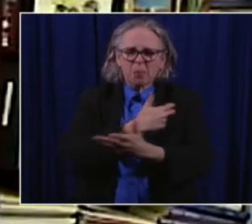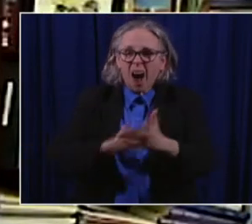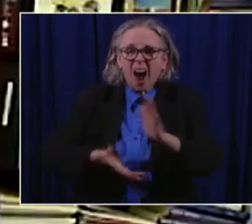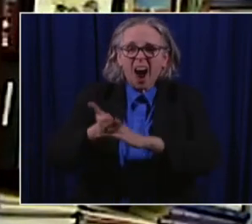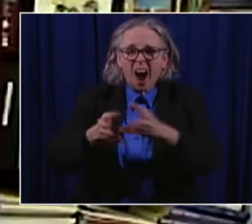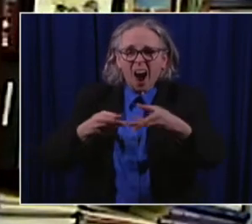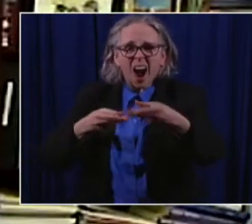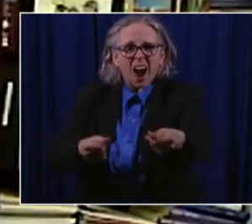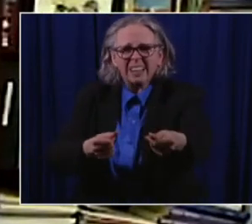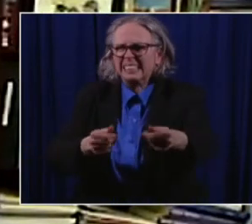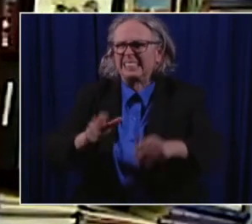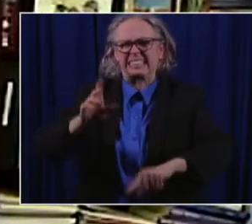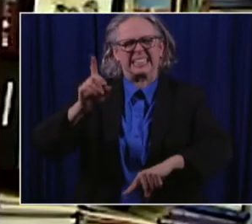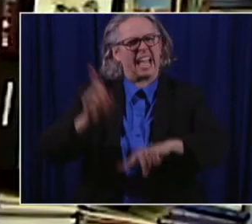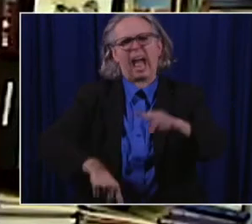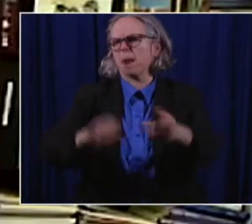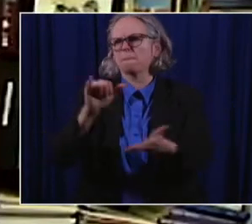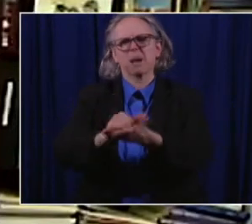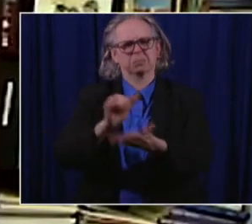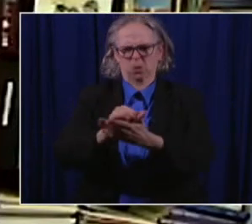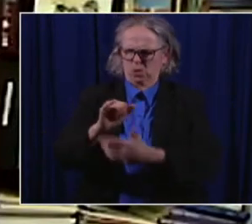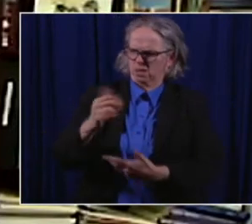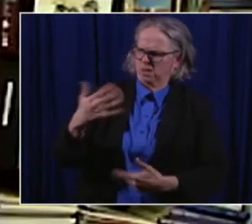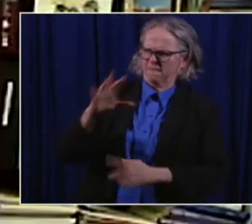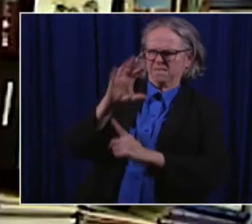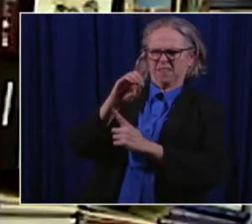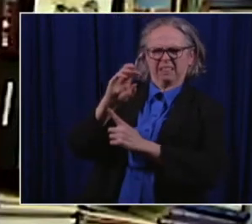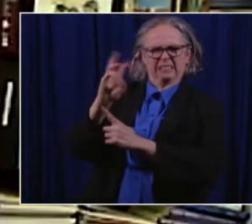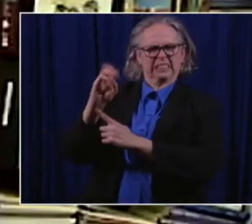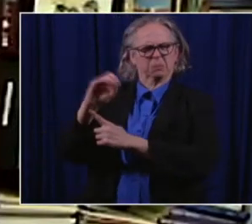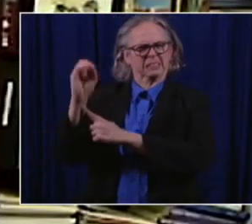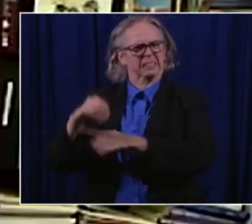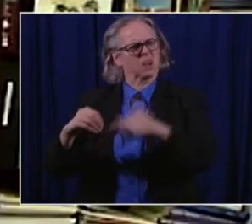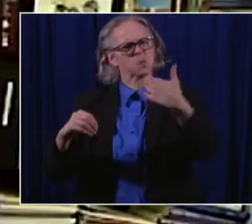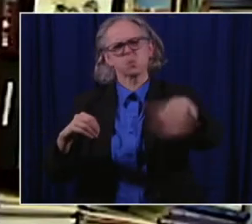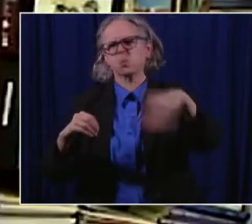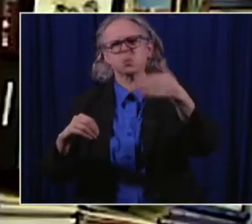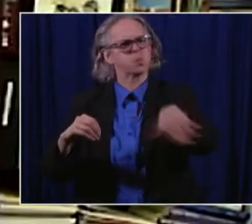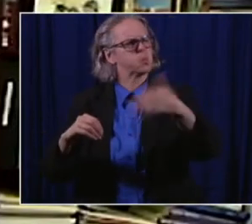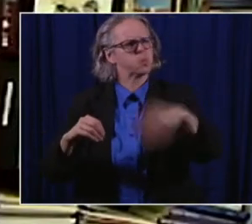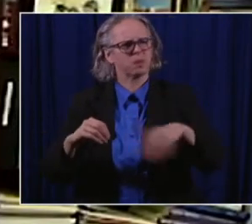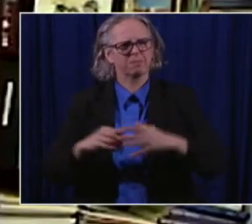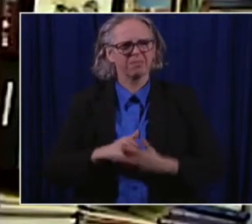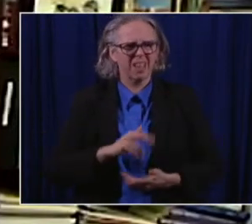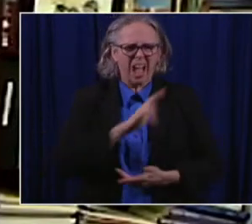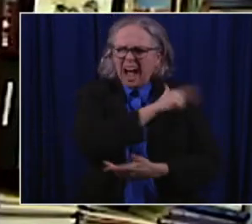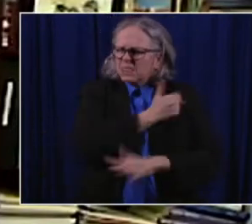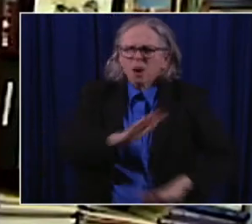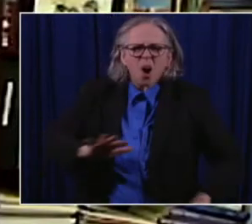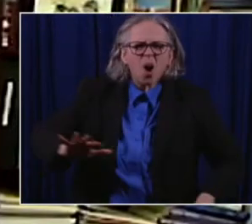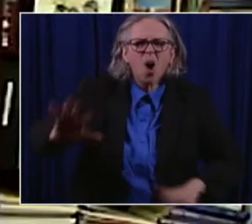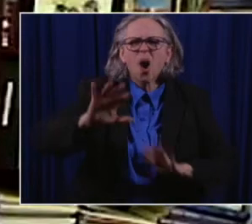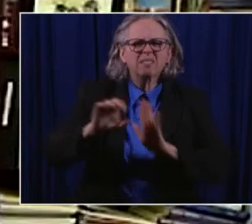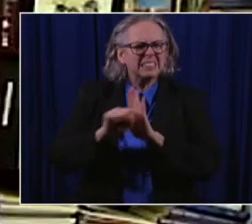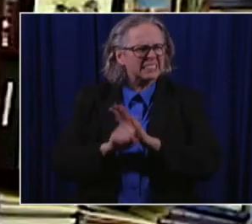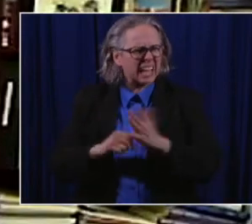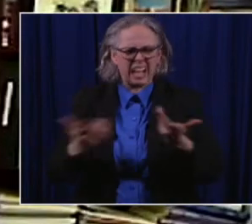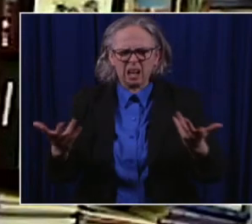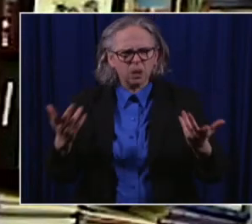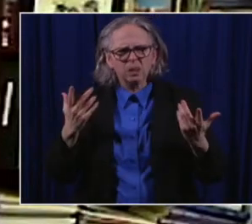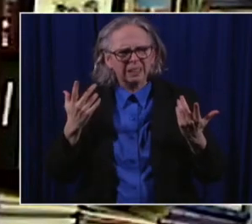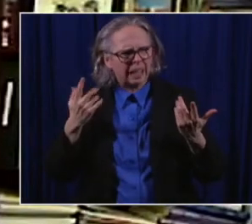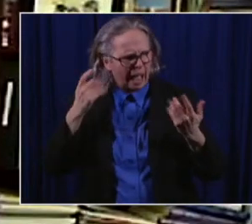manage. At this point, hospitals around the state are making the difficult decision to postpone non-emergent surgeries